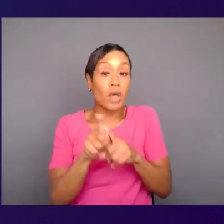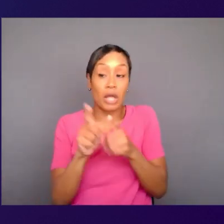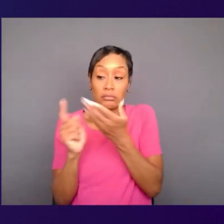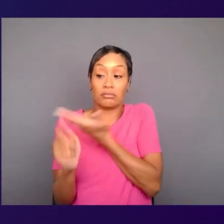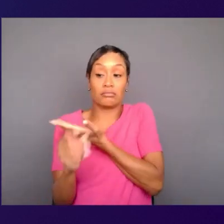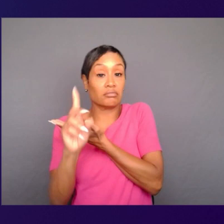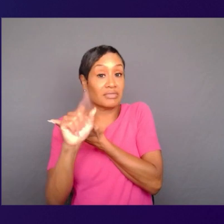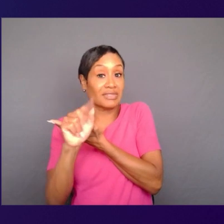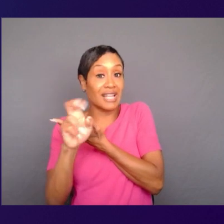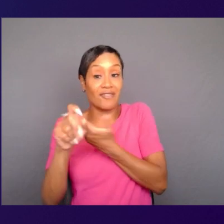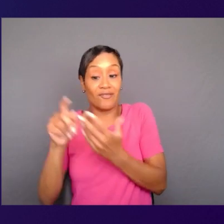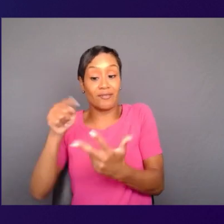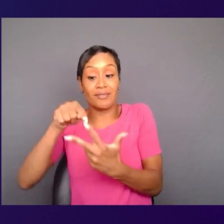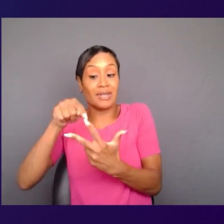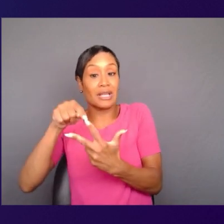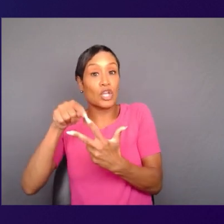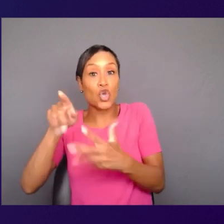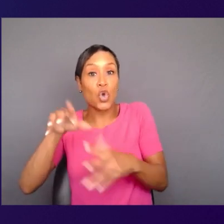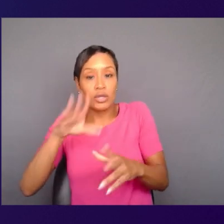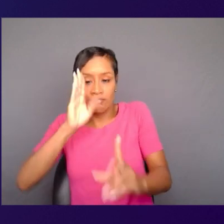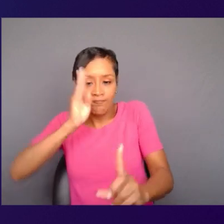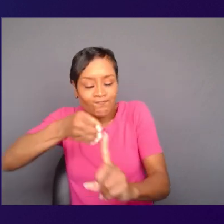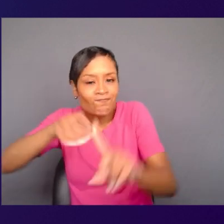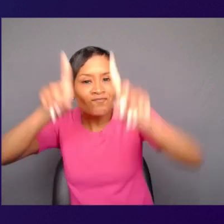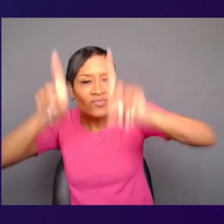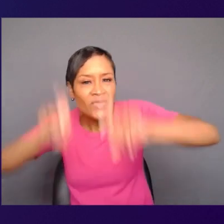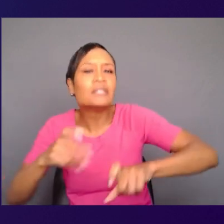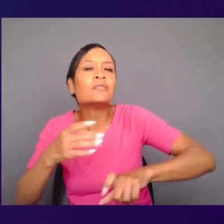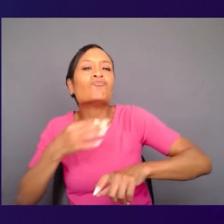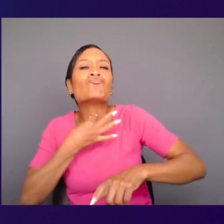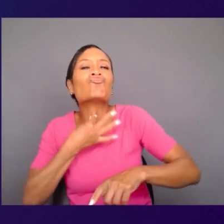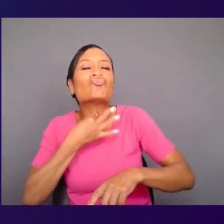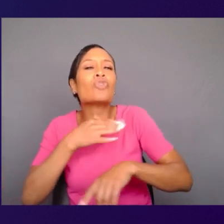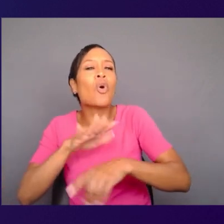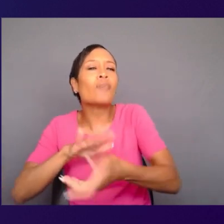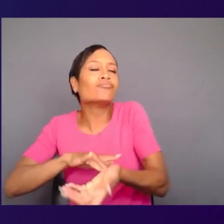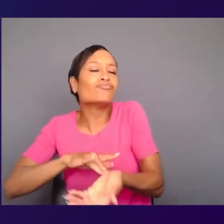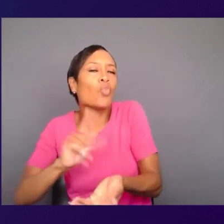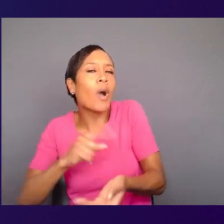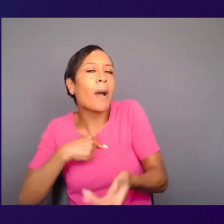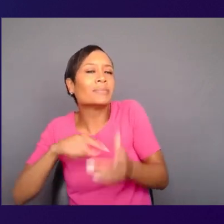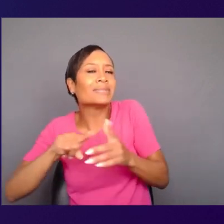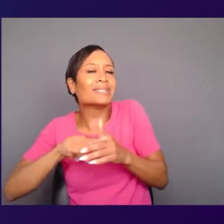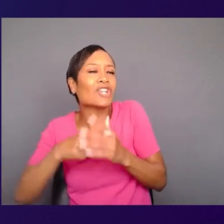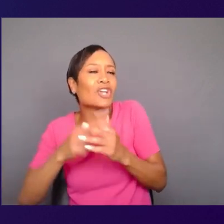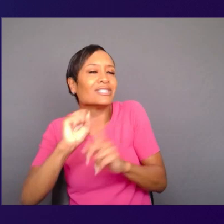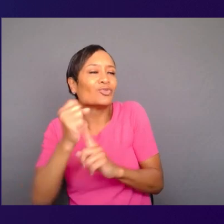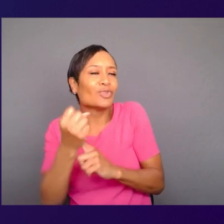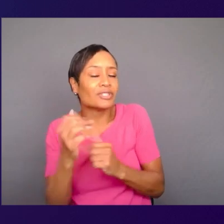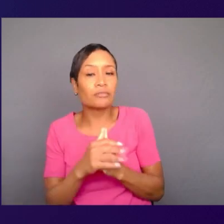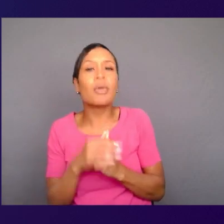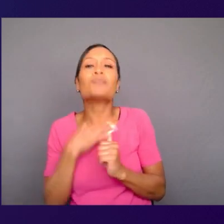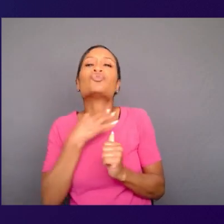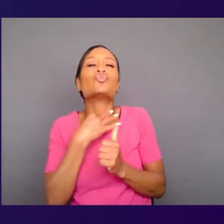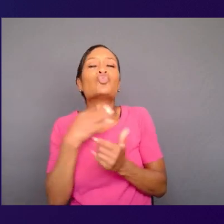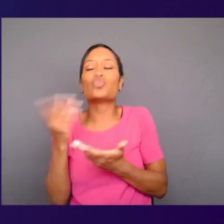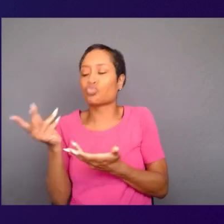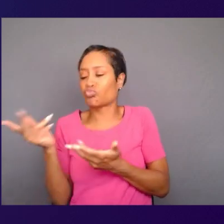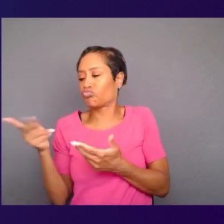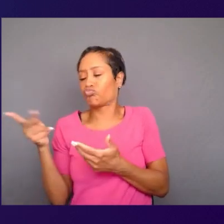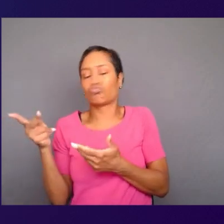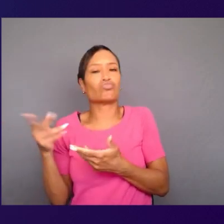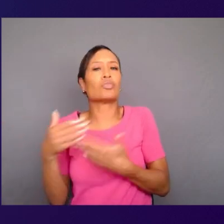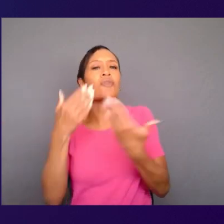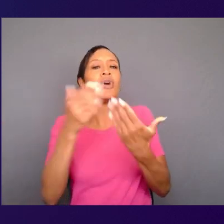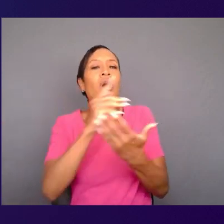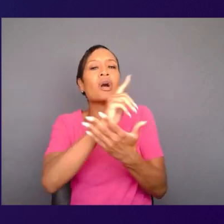the assessment first to kind of baseline where you are. What are some other tips that you have about the